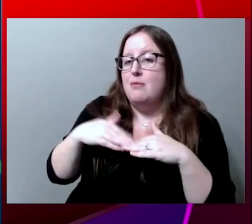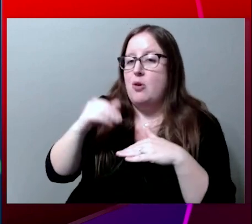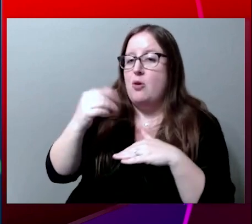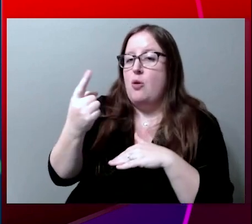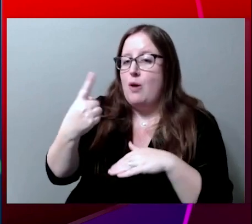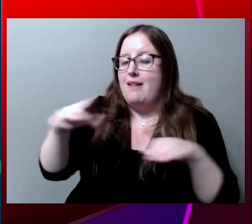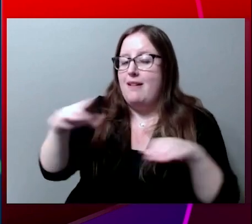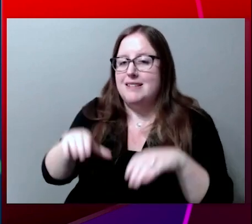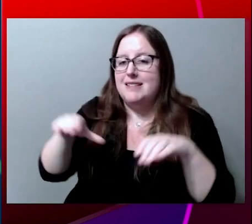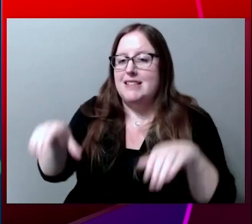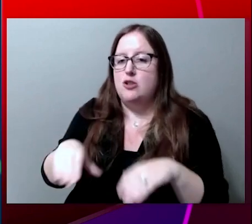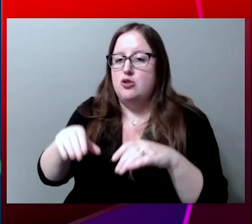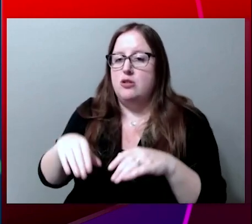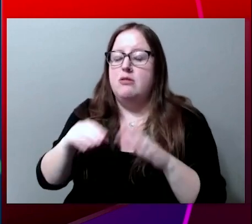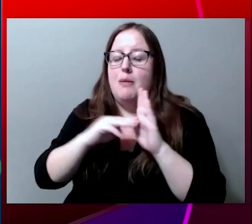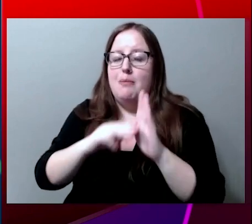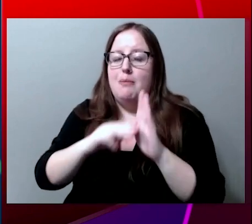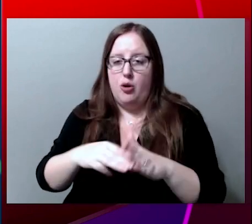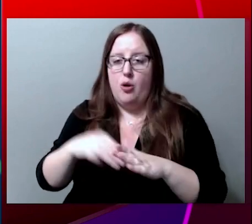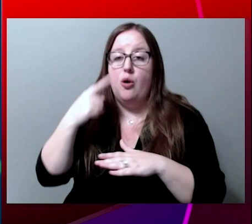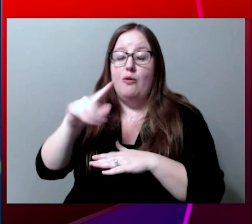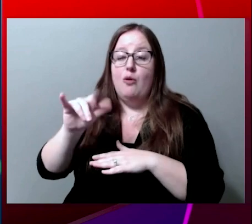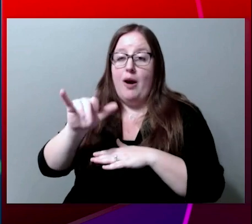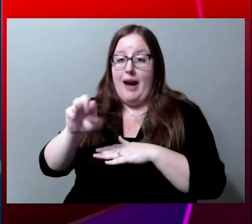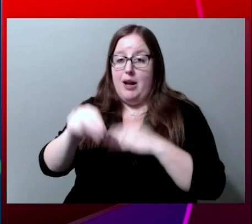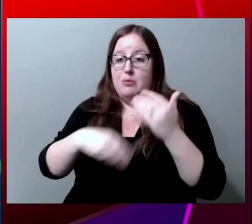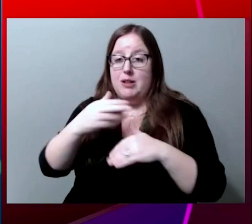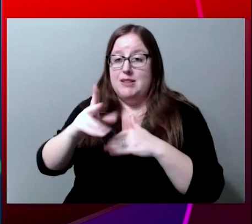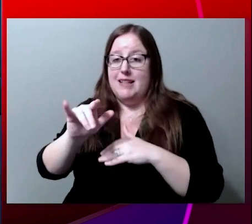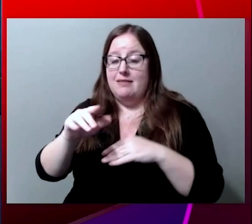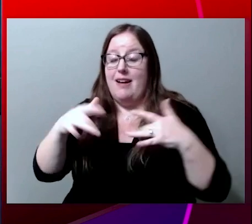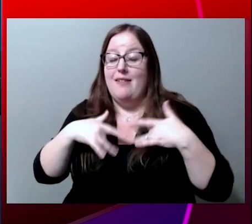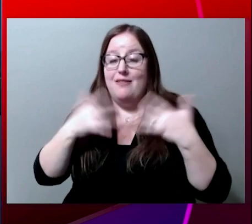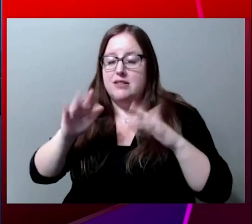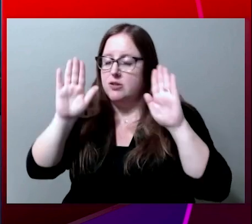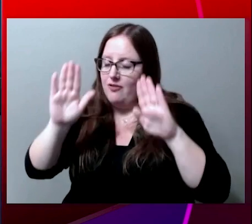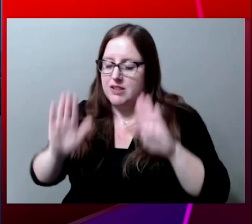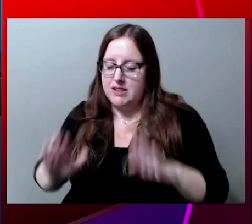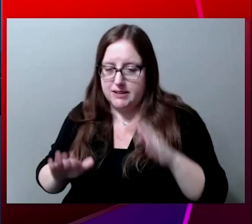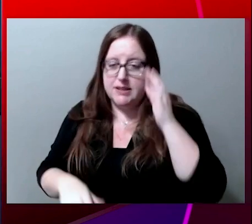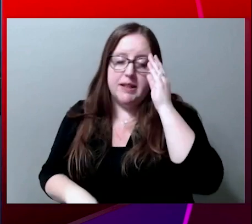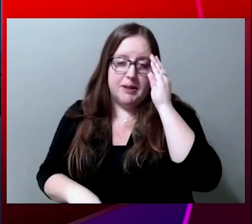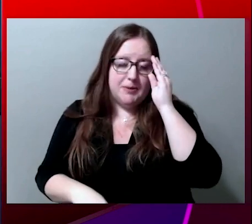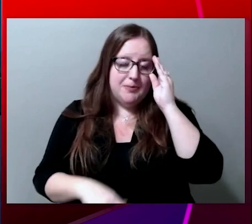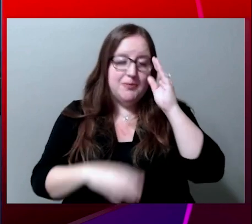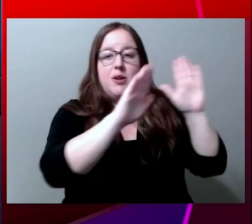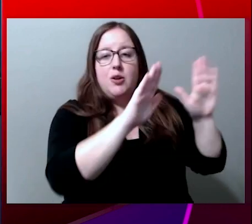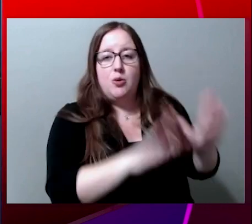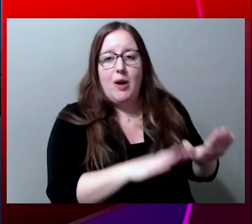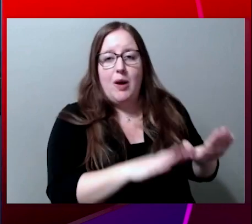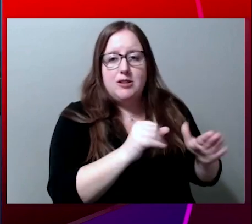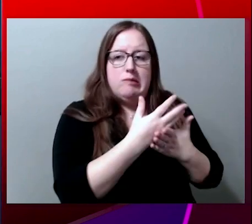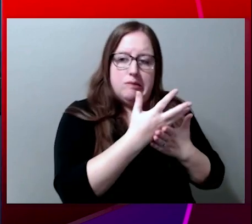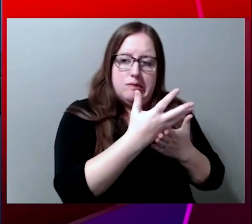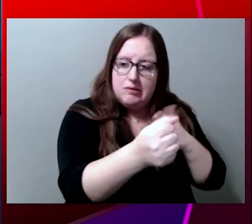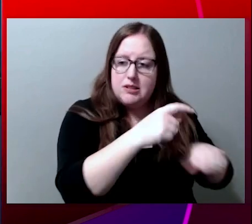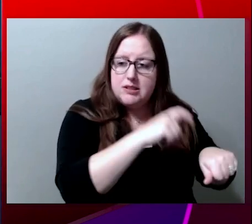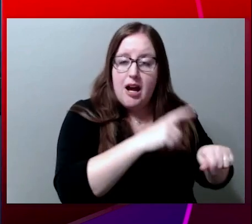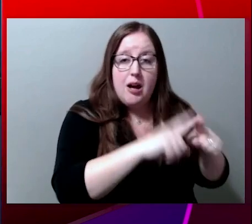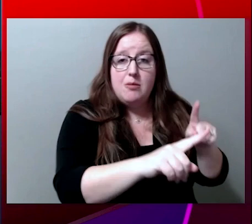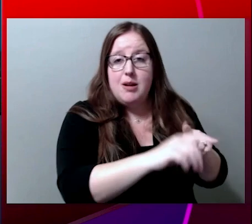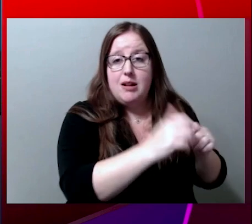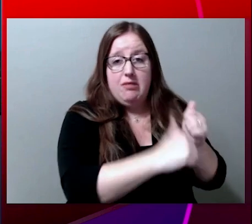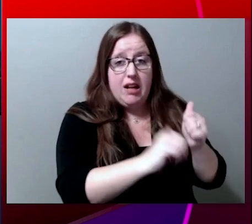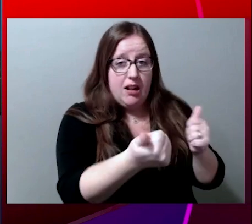model. And so for item-potent processing of events, they're really, really fantastic. Right, so we're getting low on time. Is there anything that